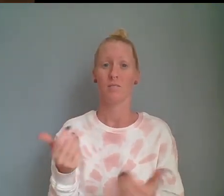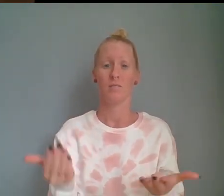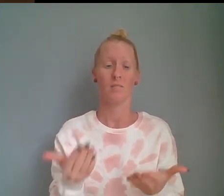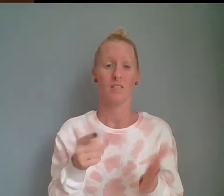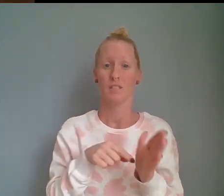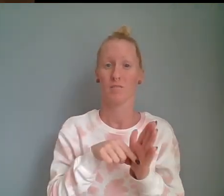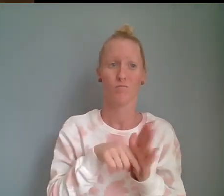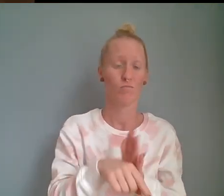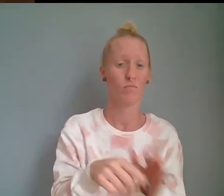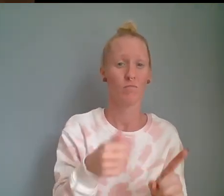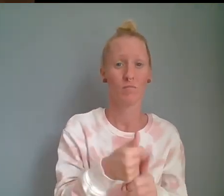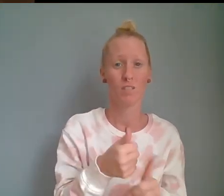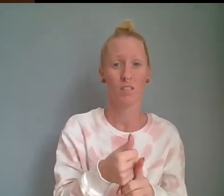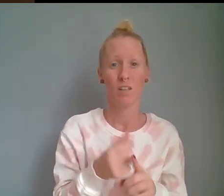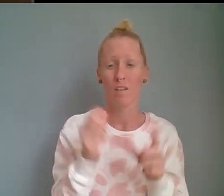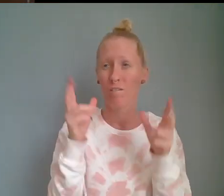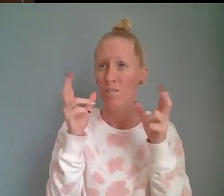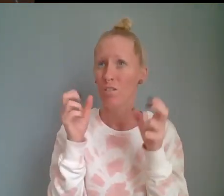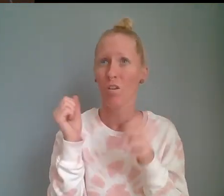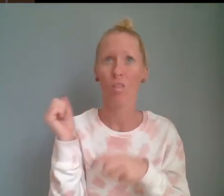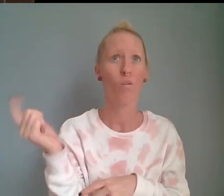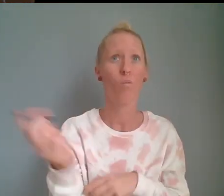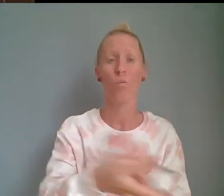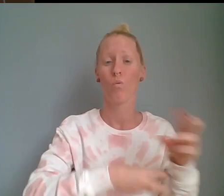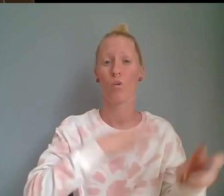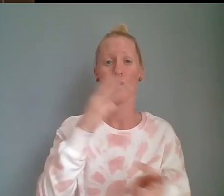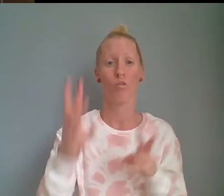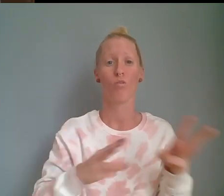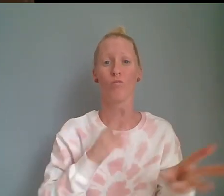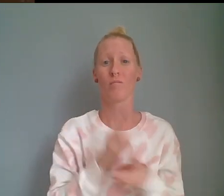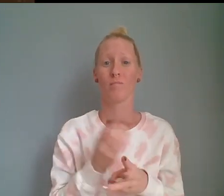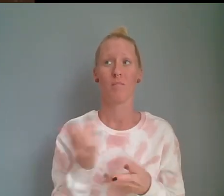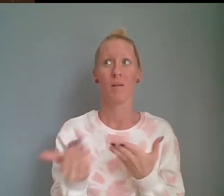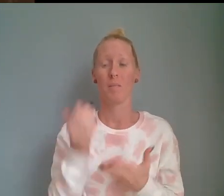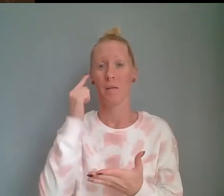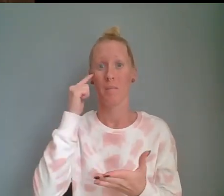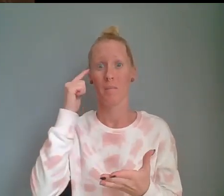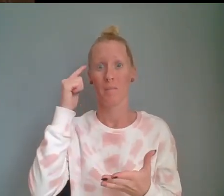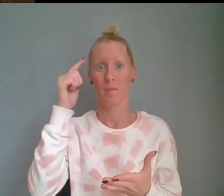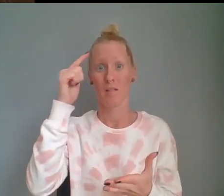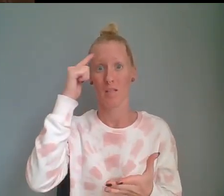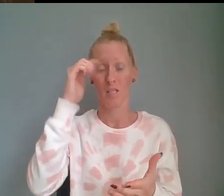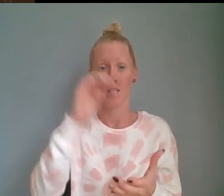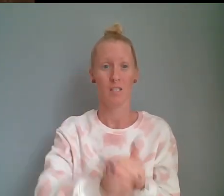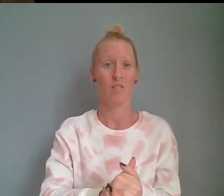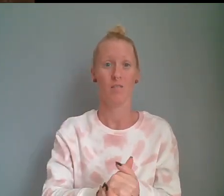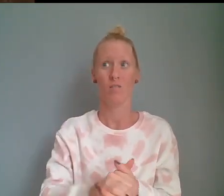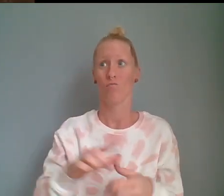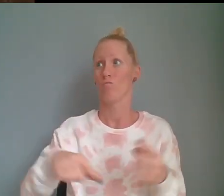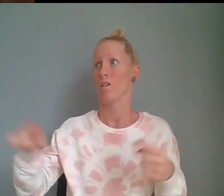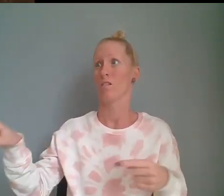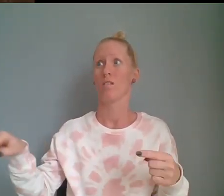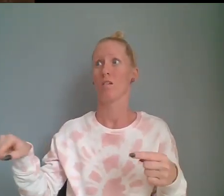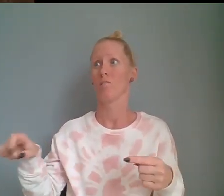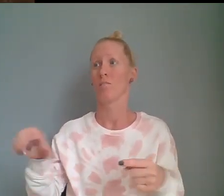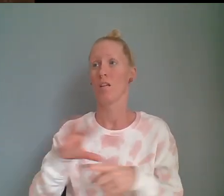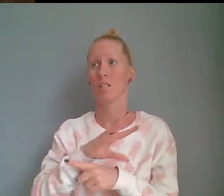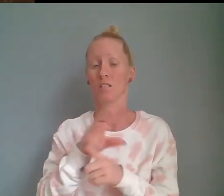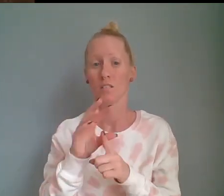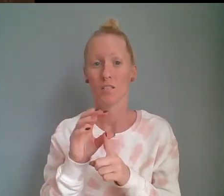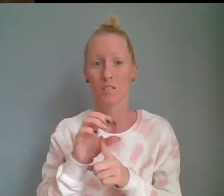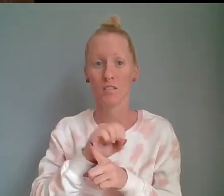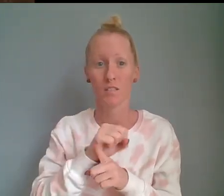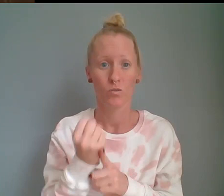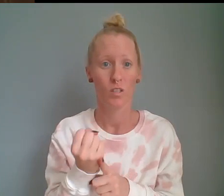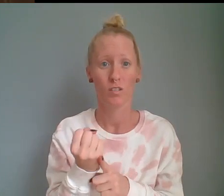the world. They may believe as though random events are their fault, that a flood that